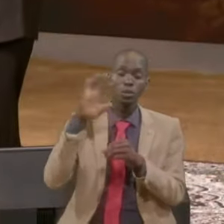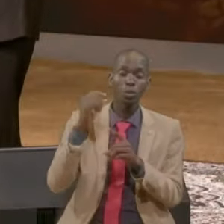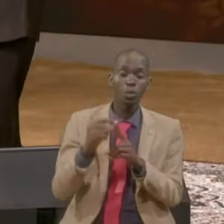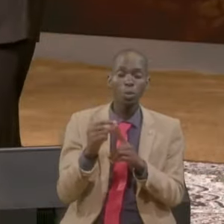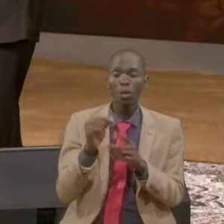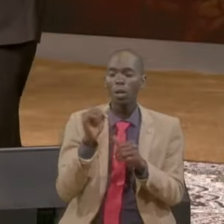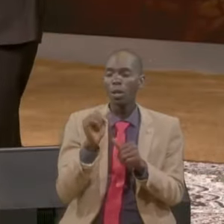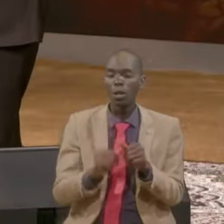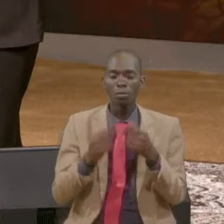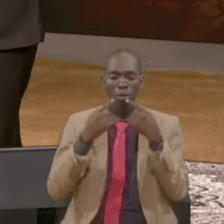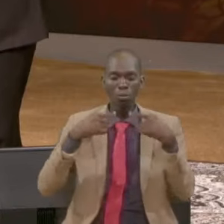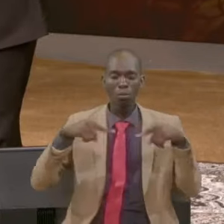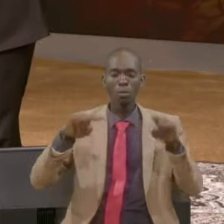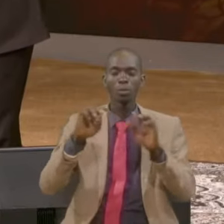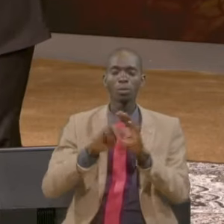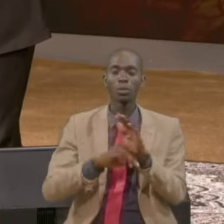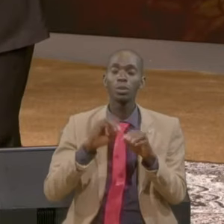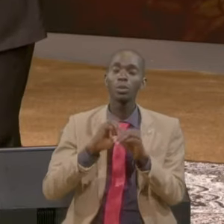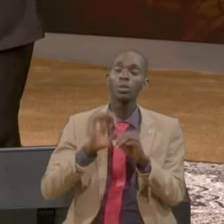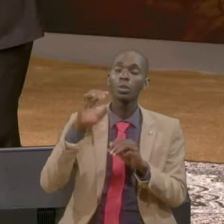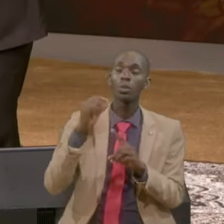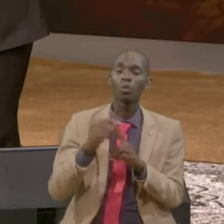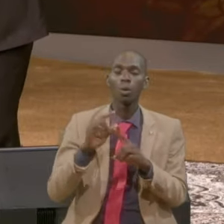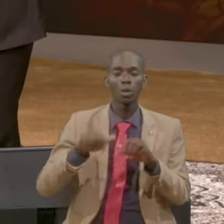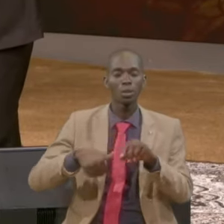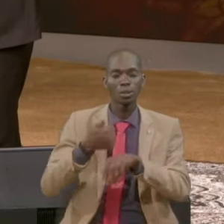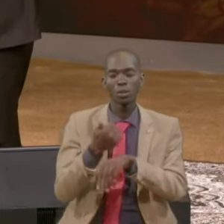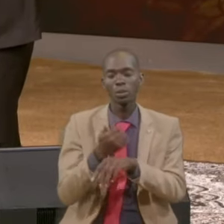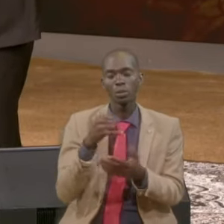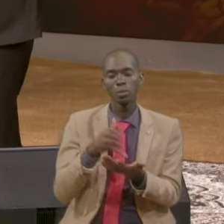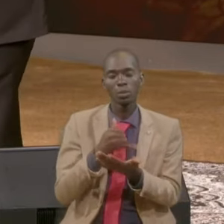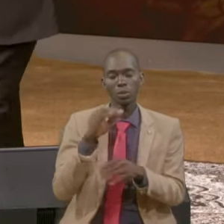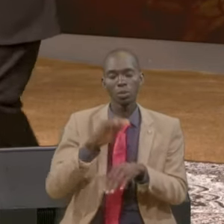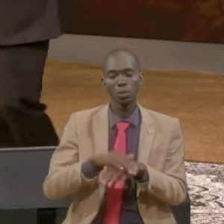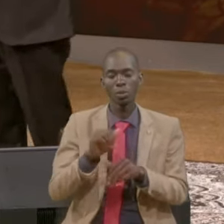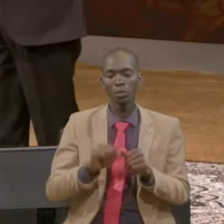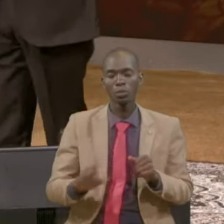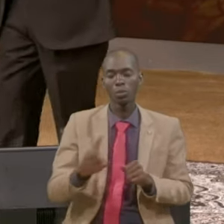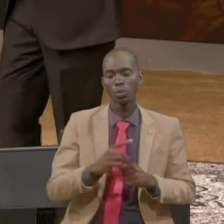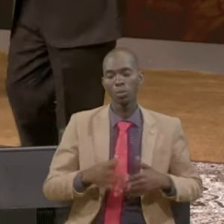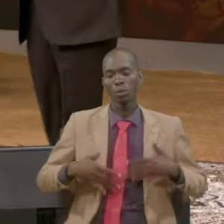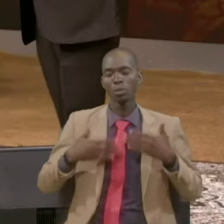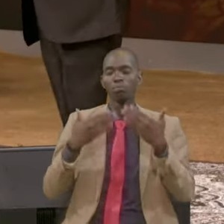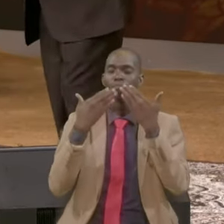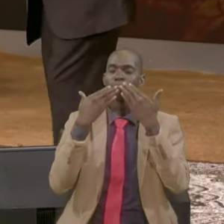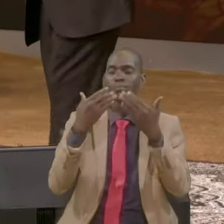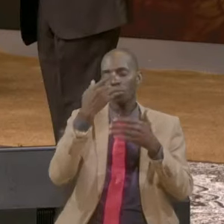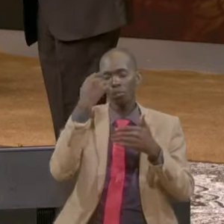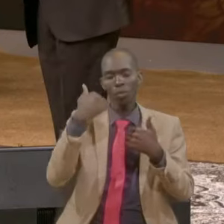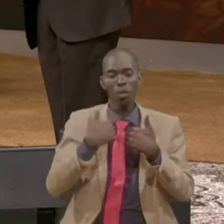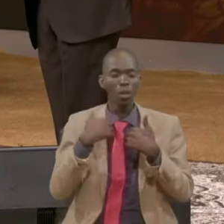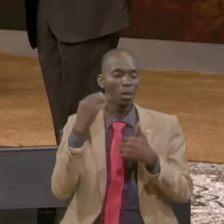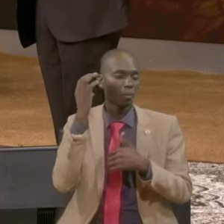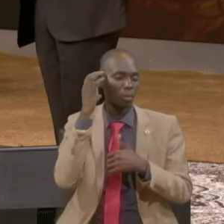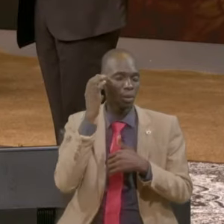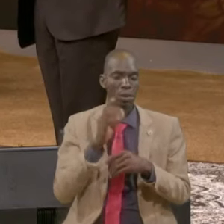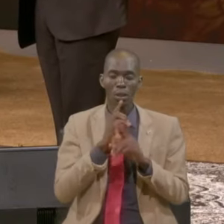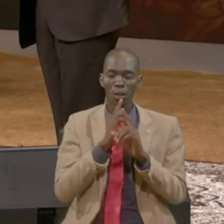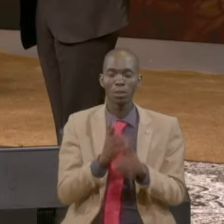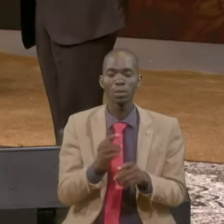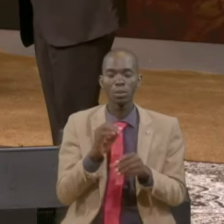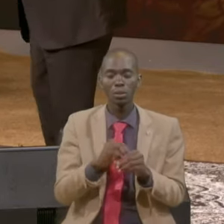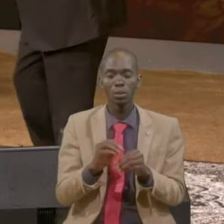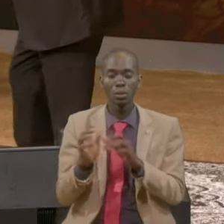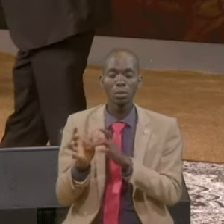every proclamation in your word. Confirm each in every life, Lord. Thank you because we know you have answered. In